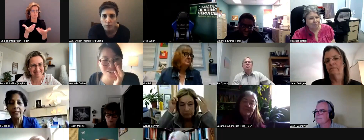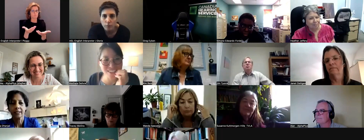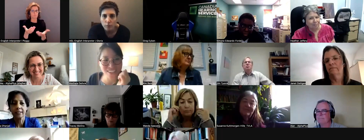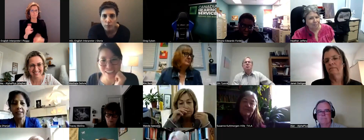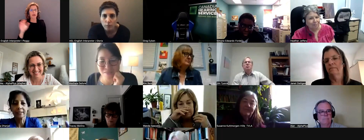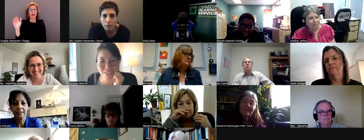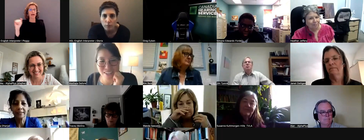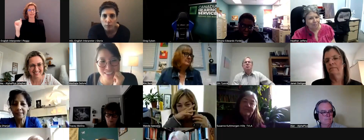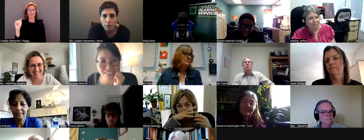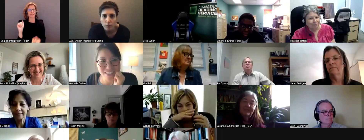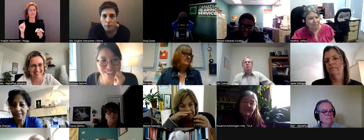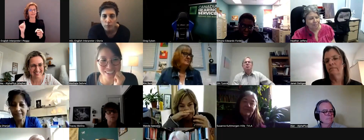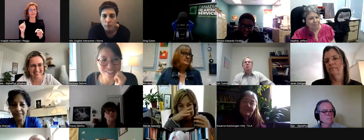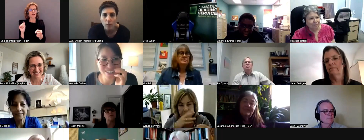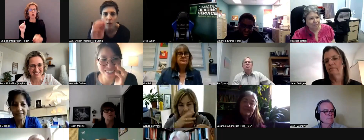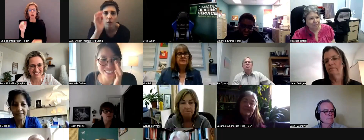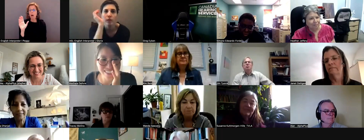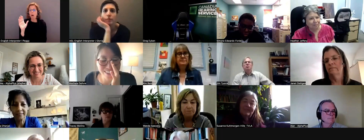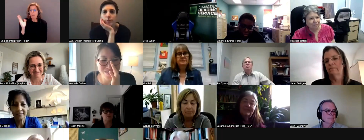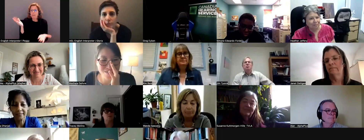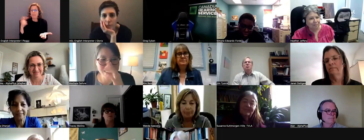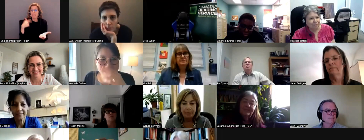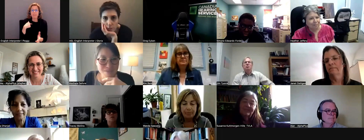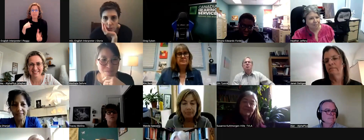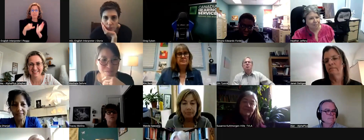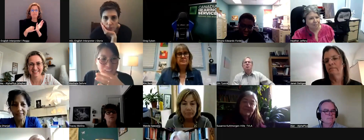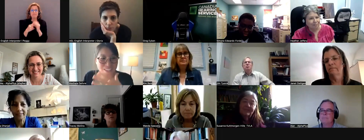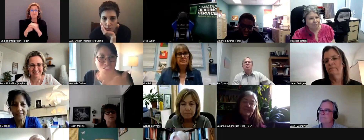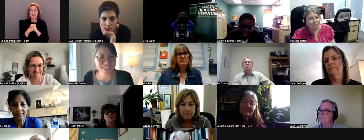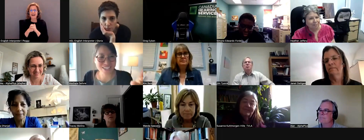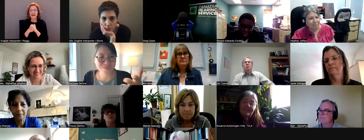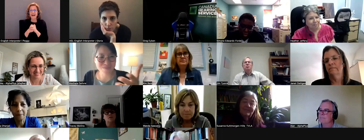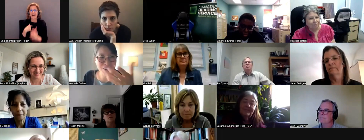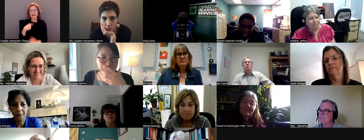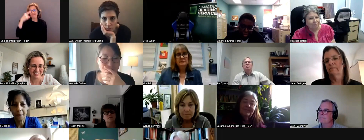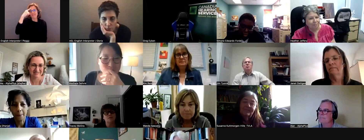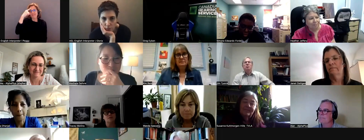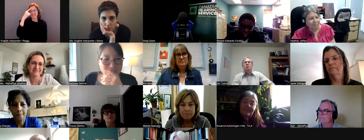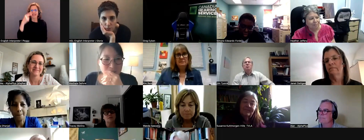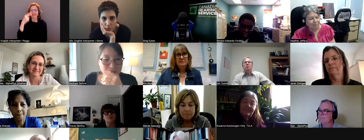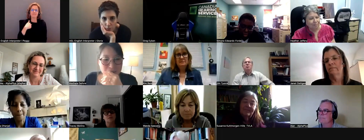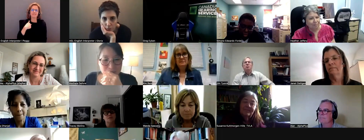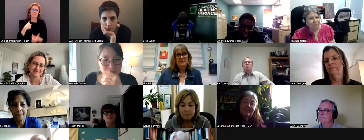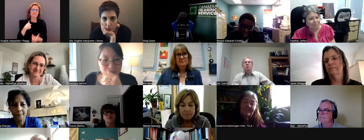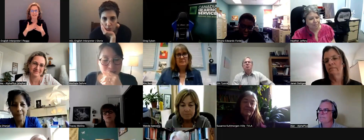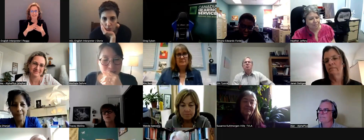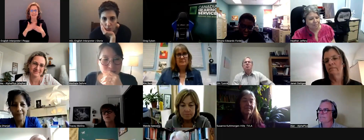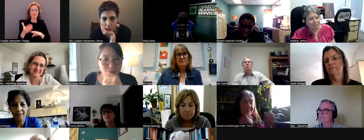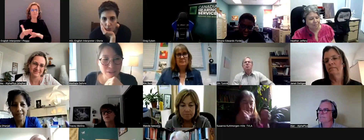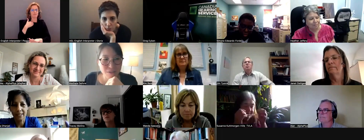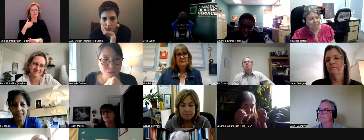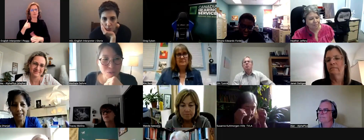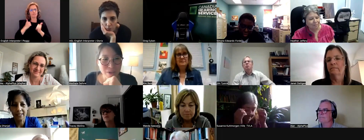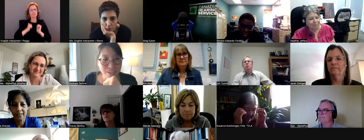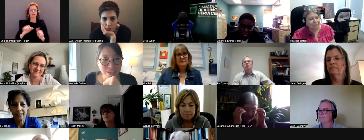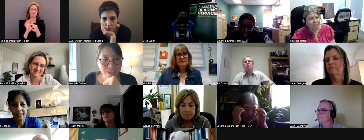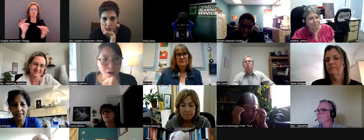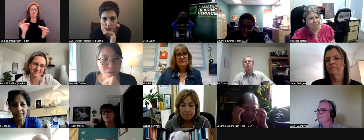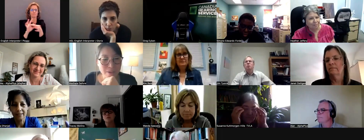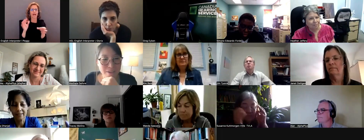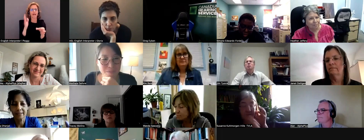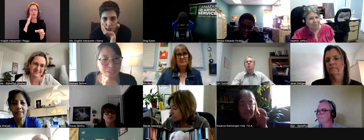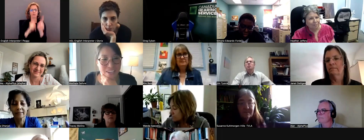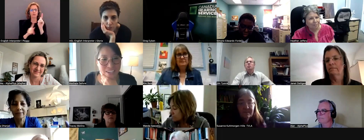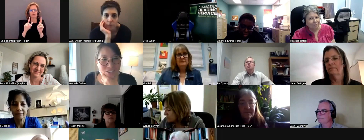No, just, I mean, I think I really tried to express before. I know a few people had to